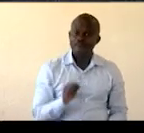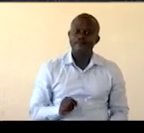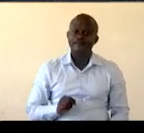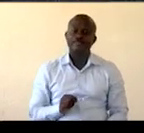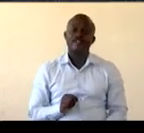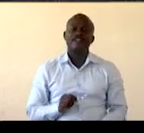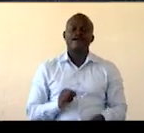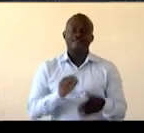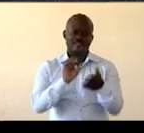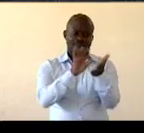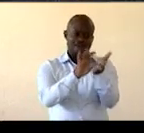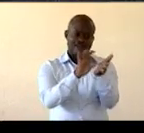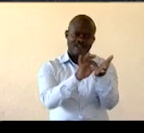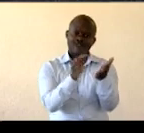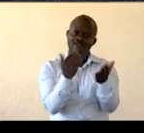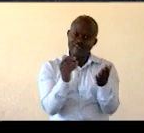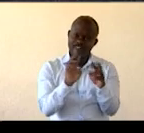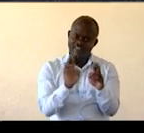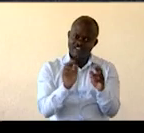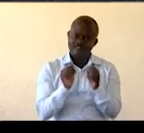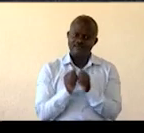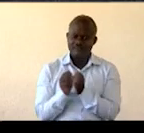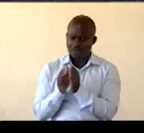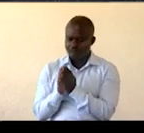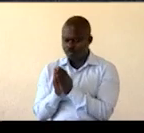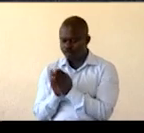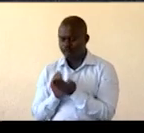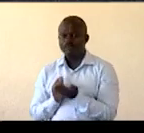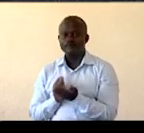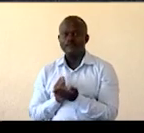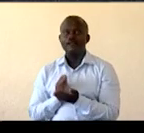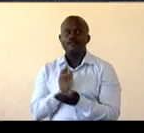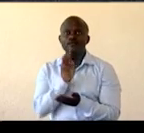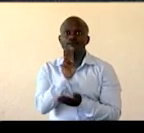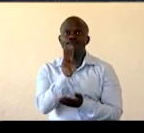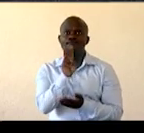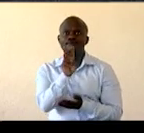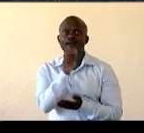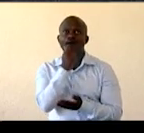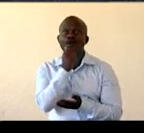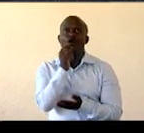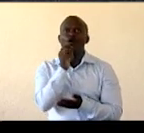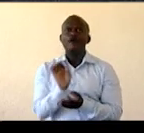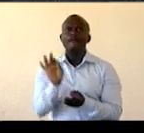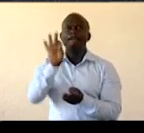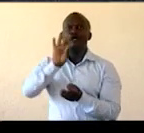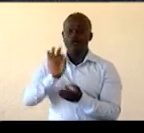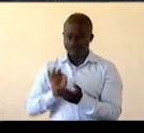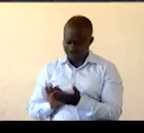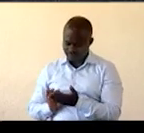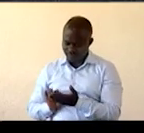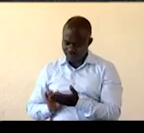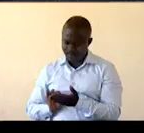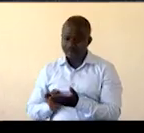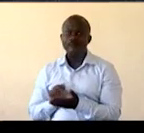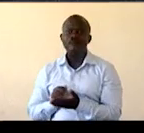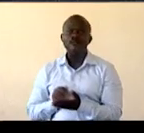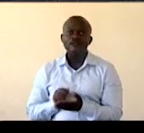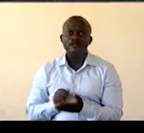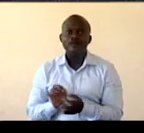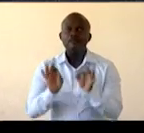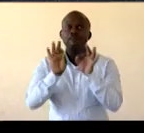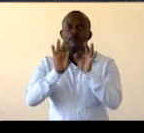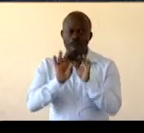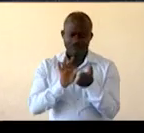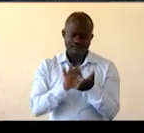pen and a book so that you can note or you note down